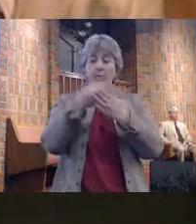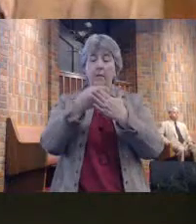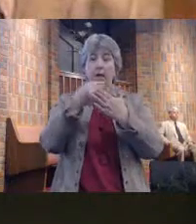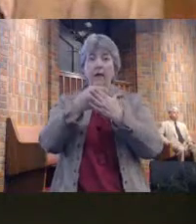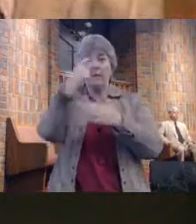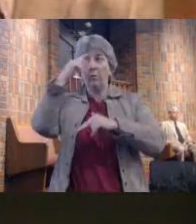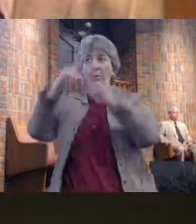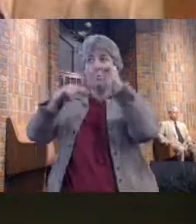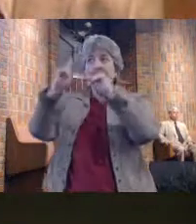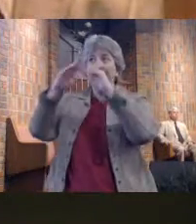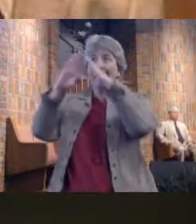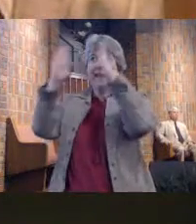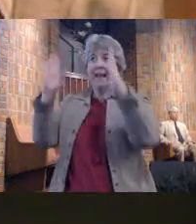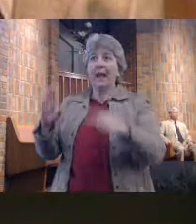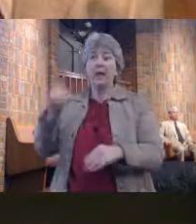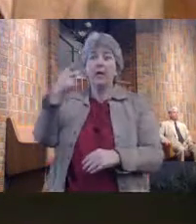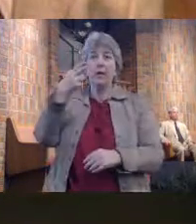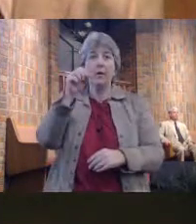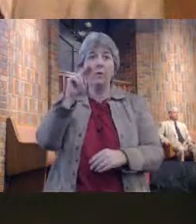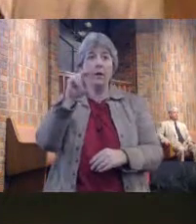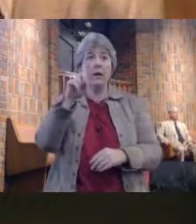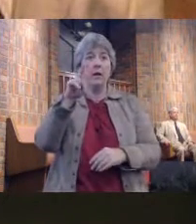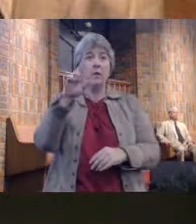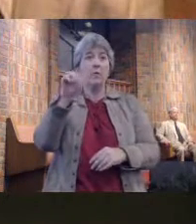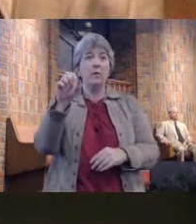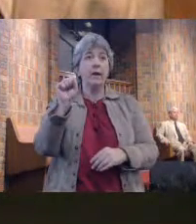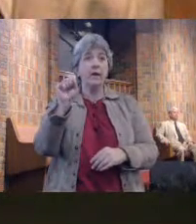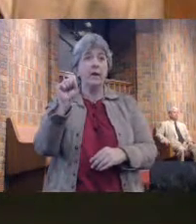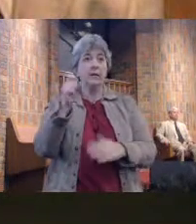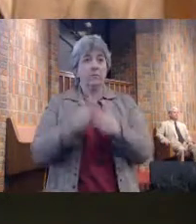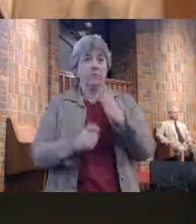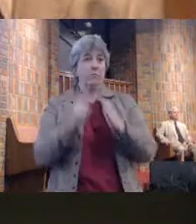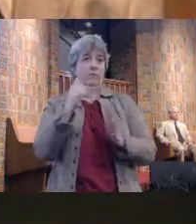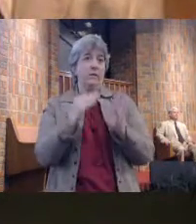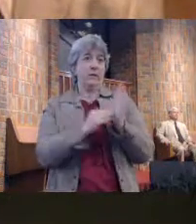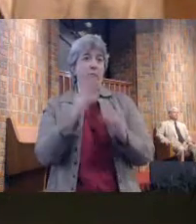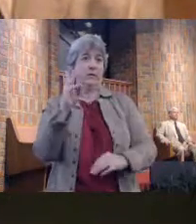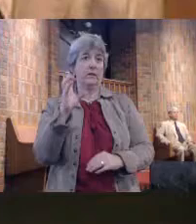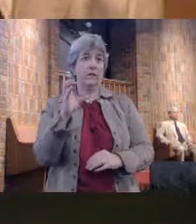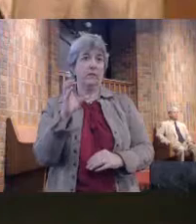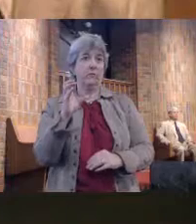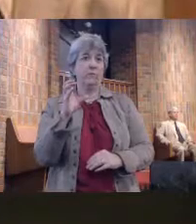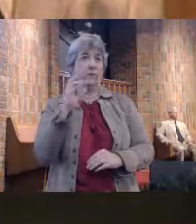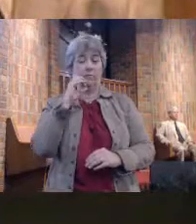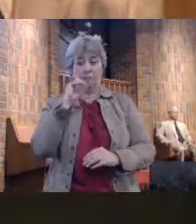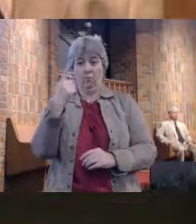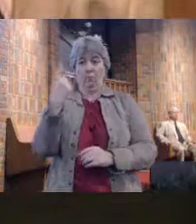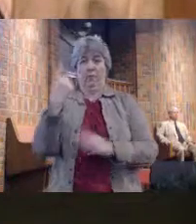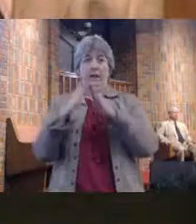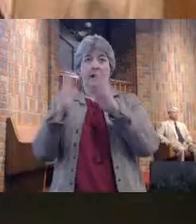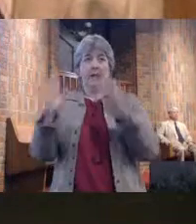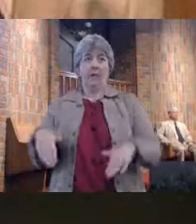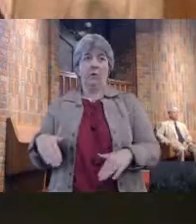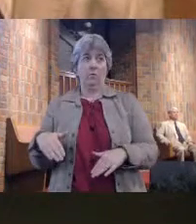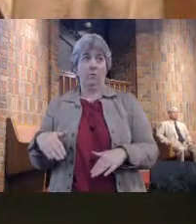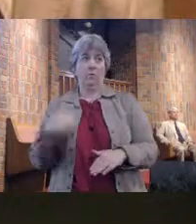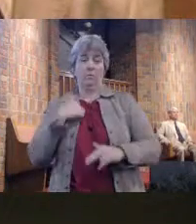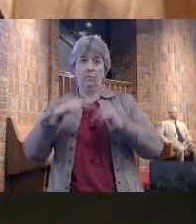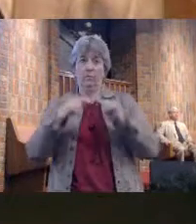trip to Honduras. The cost is $1,600 per house. But any amount would be appreciated if you want to participate in